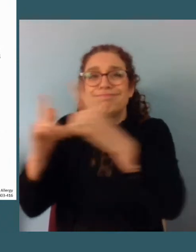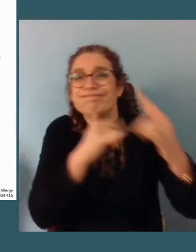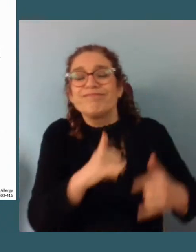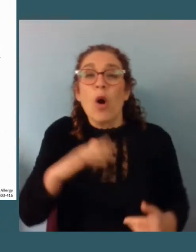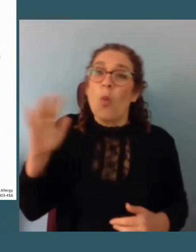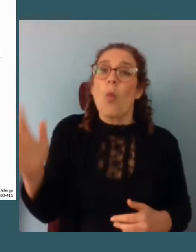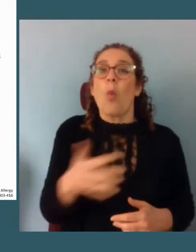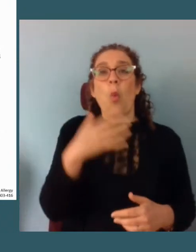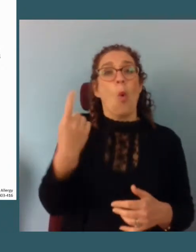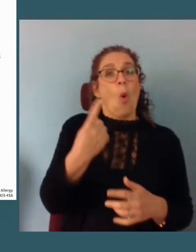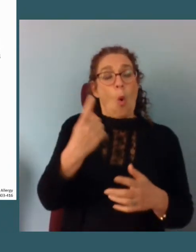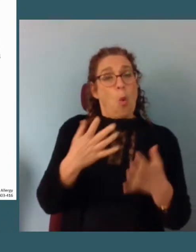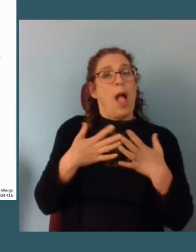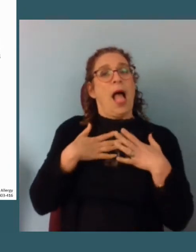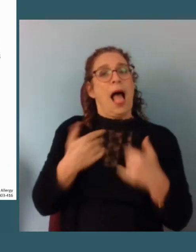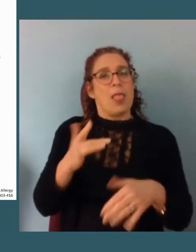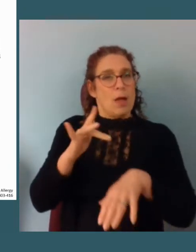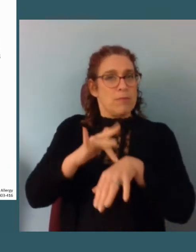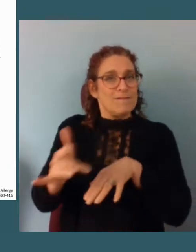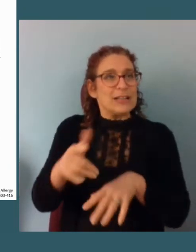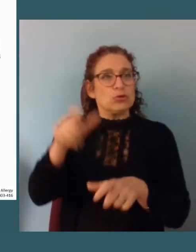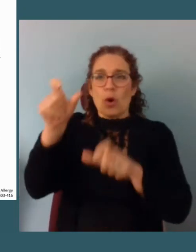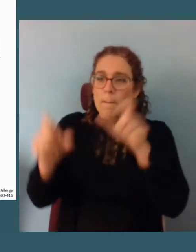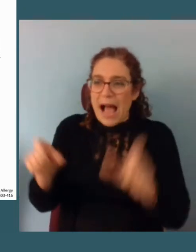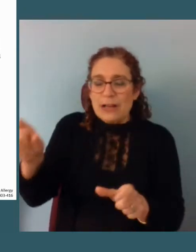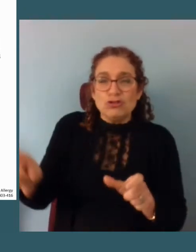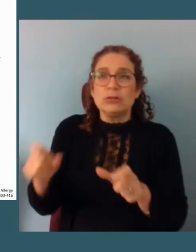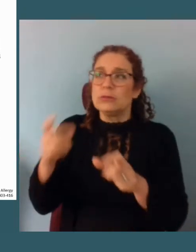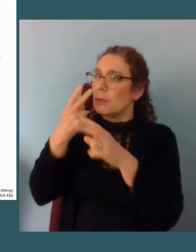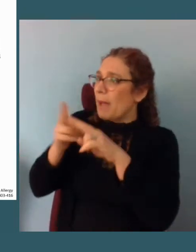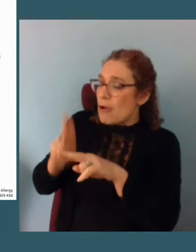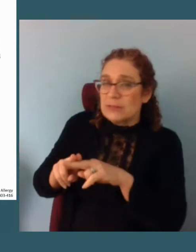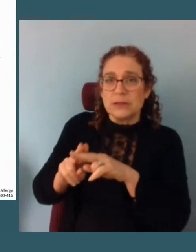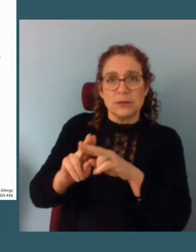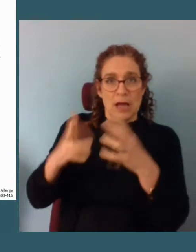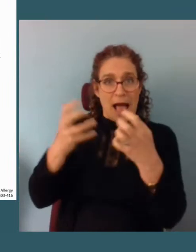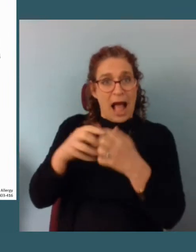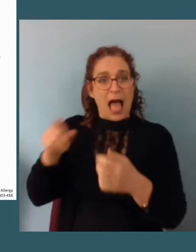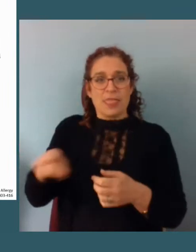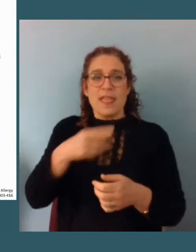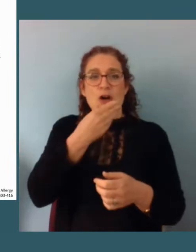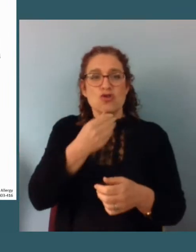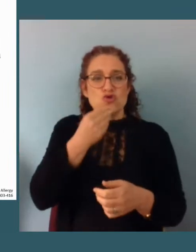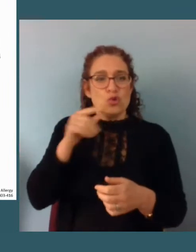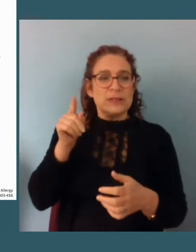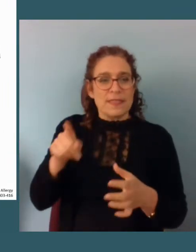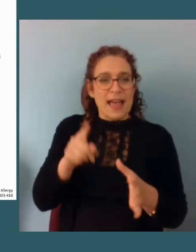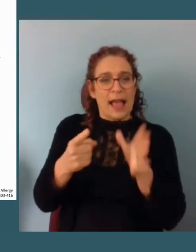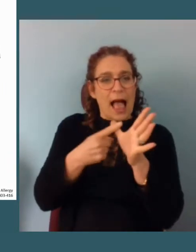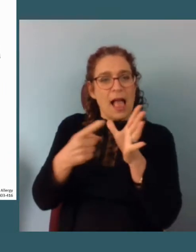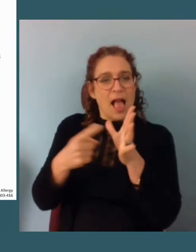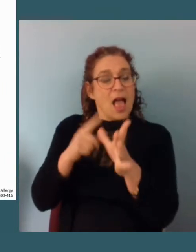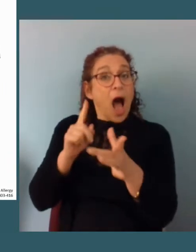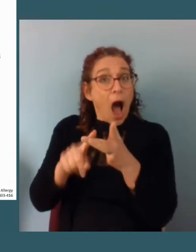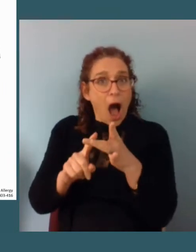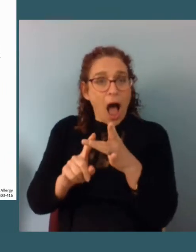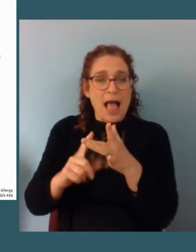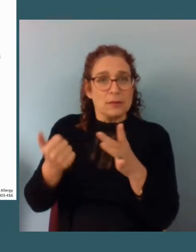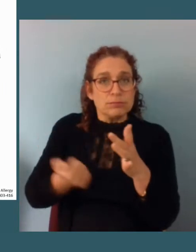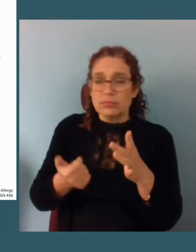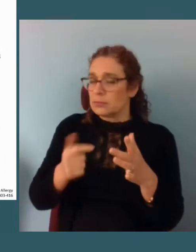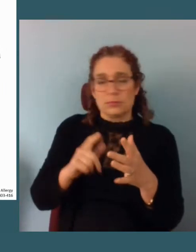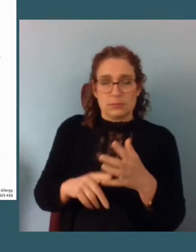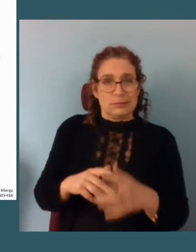health professionals, patients and parents use the adrenaline auto-injector. And it wasn't great, to be honest with you. And it's